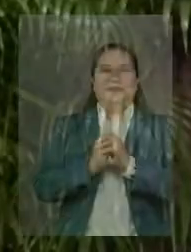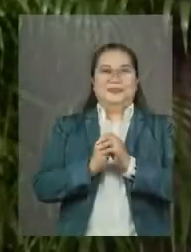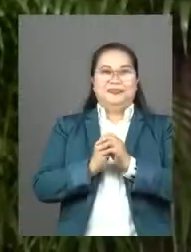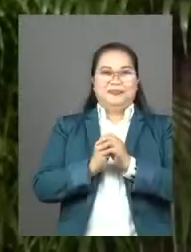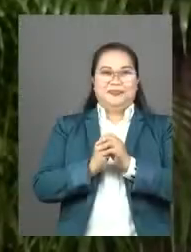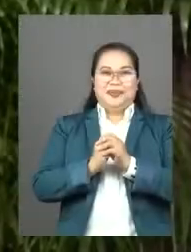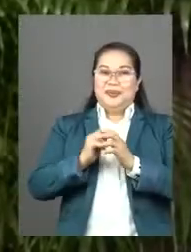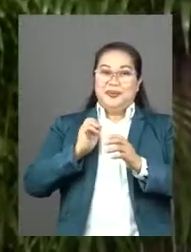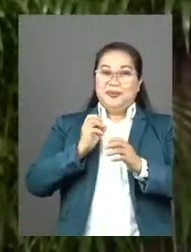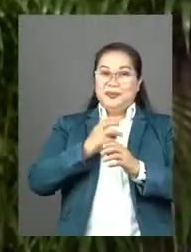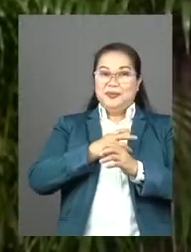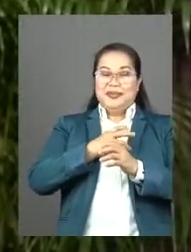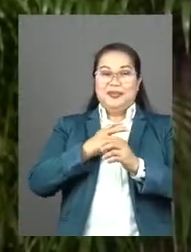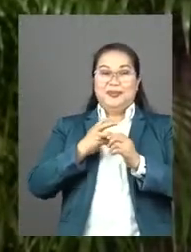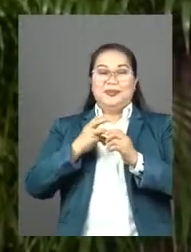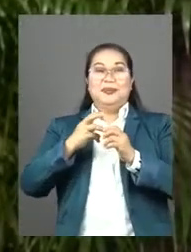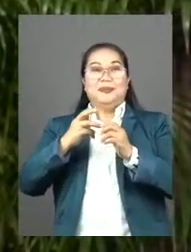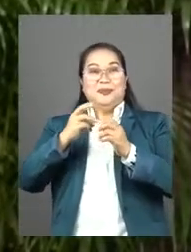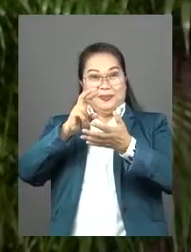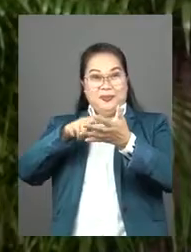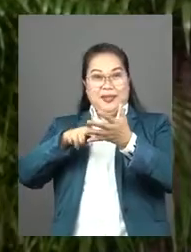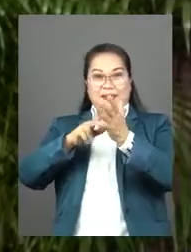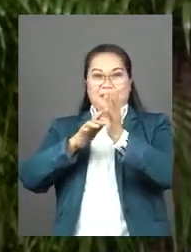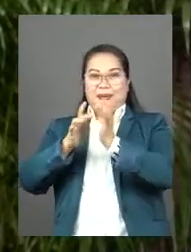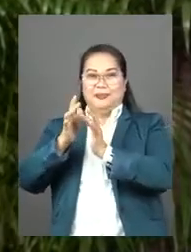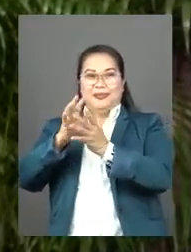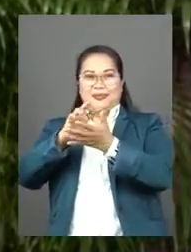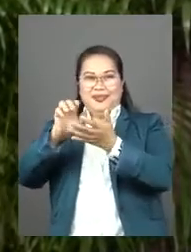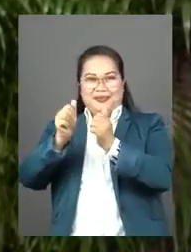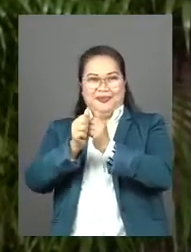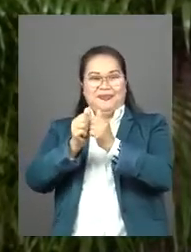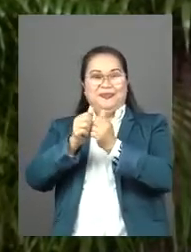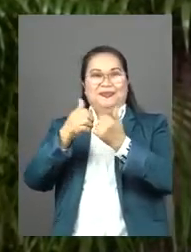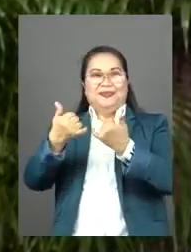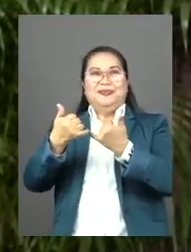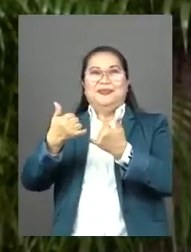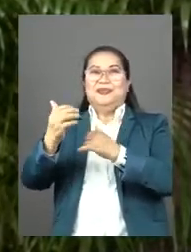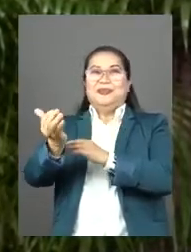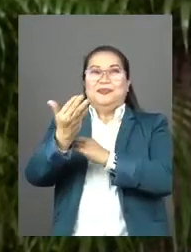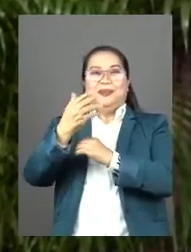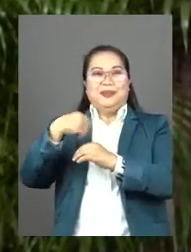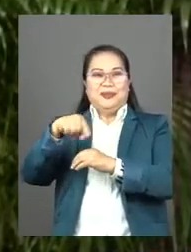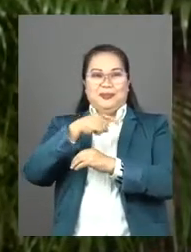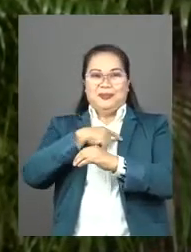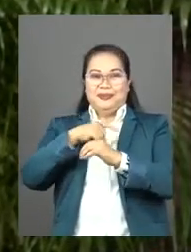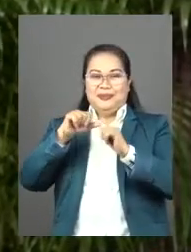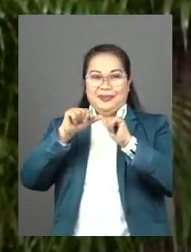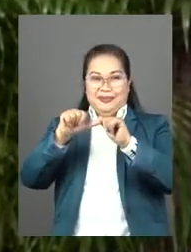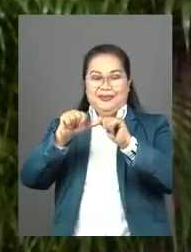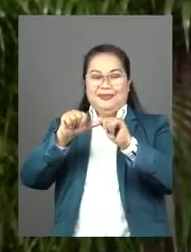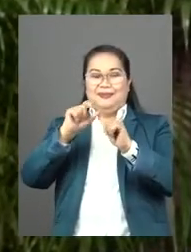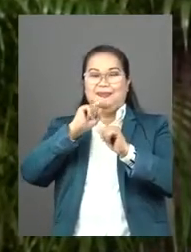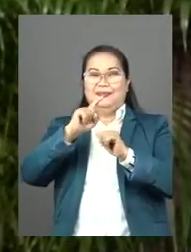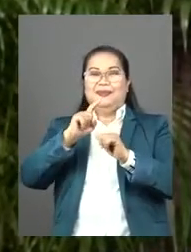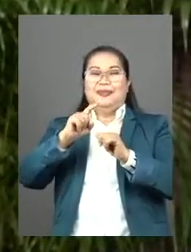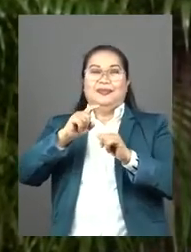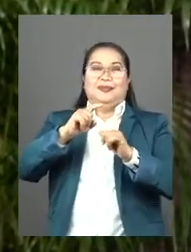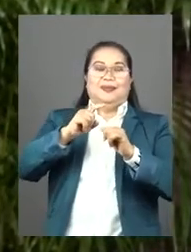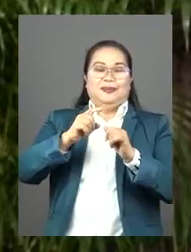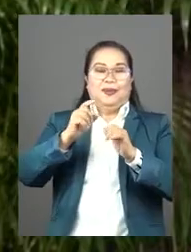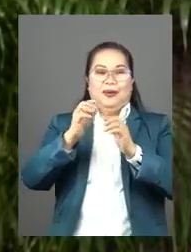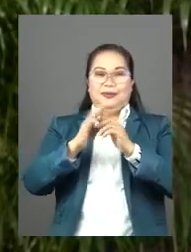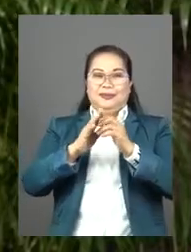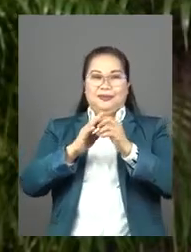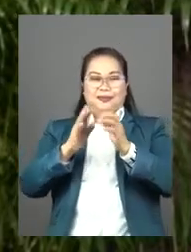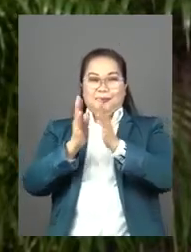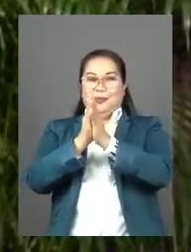We will now read scripture together, and this morning we continue, of course, our sermon series on the book